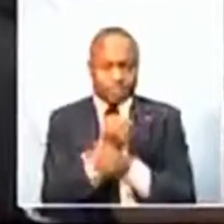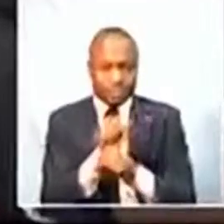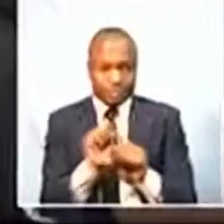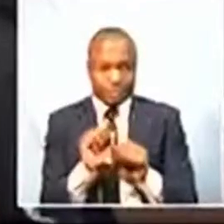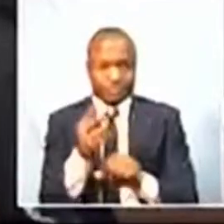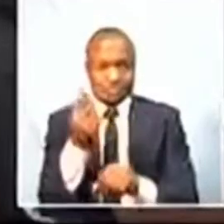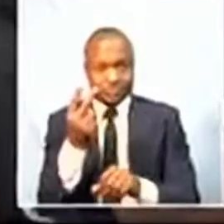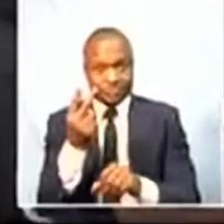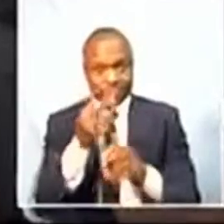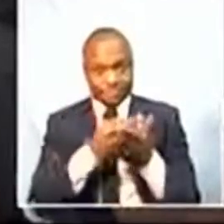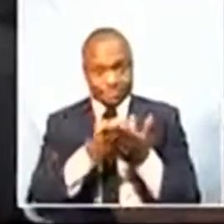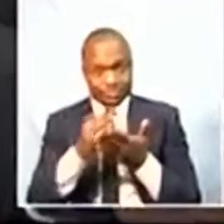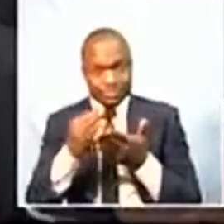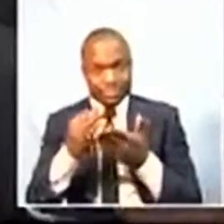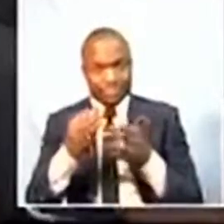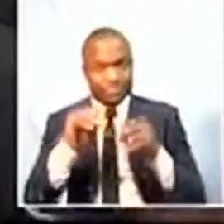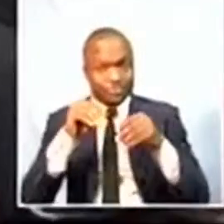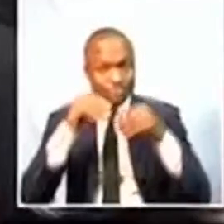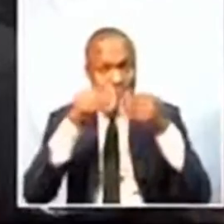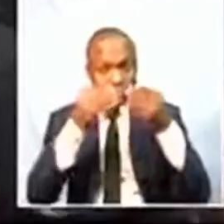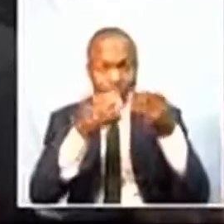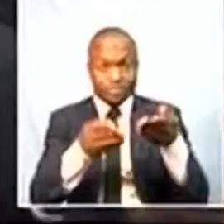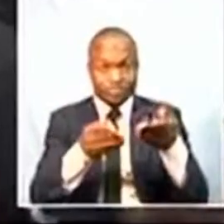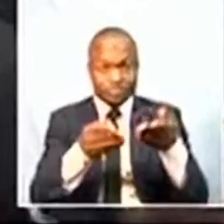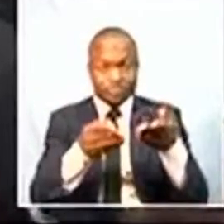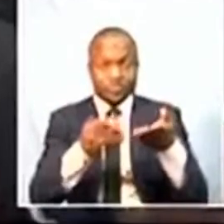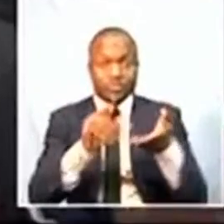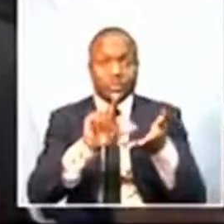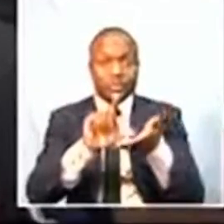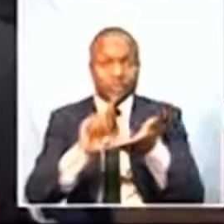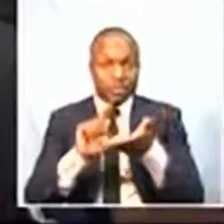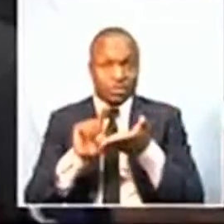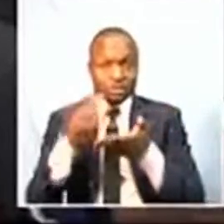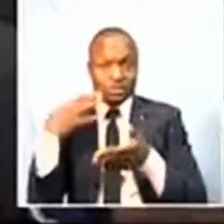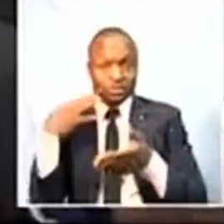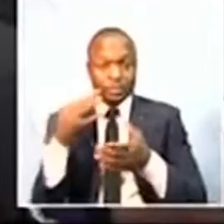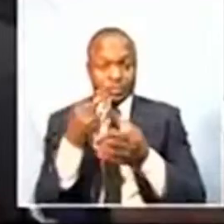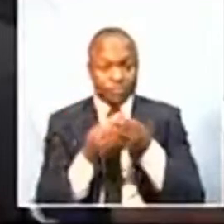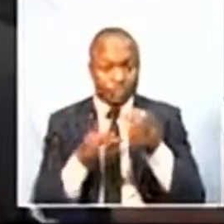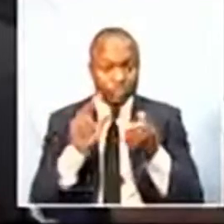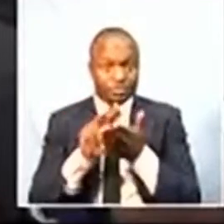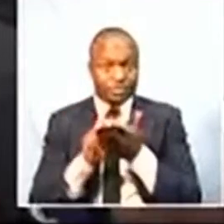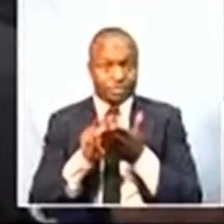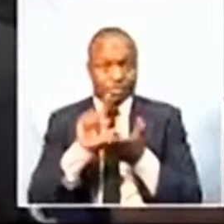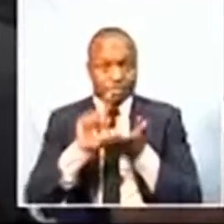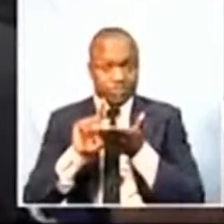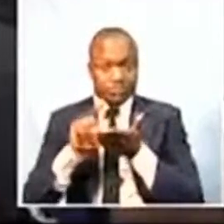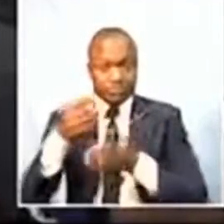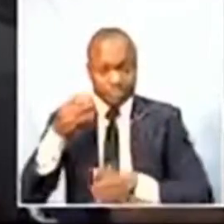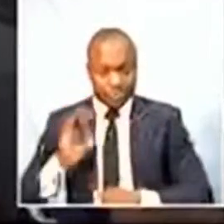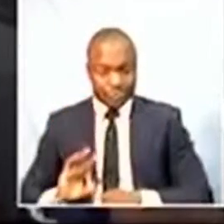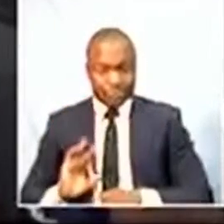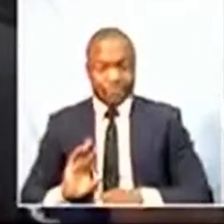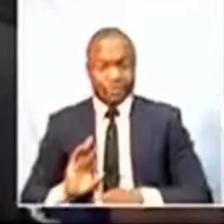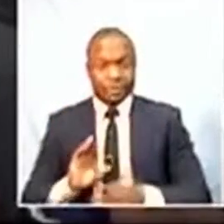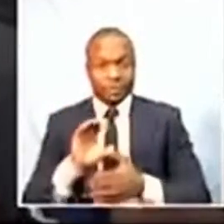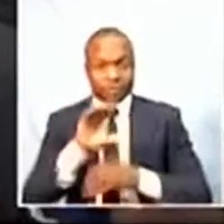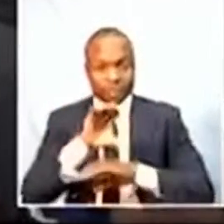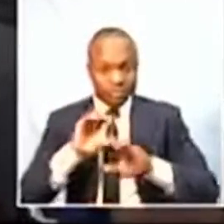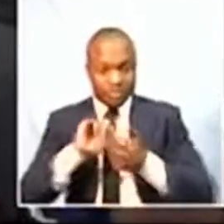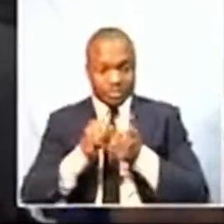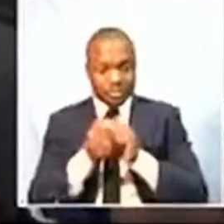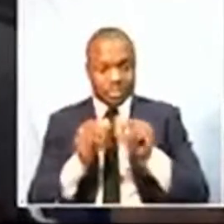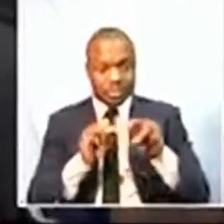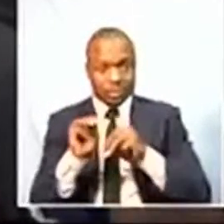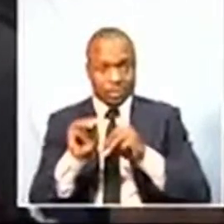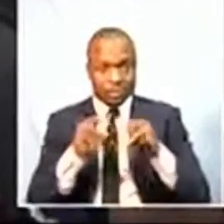2, failure to avail loan application forms for approved loan beneficiaries. Cause of query,